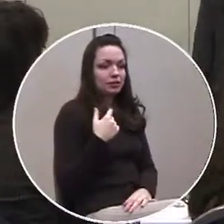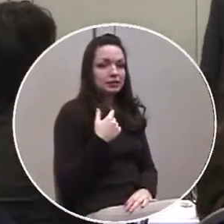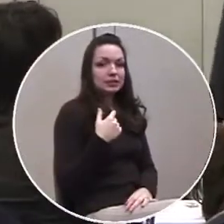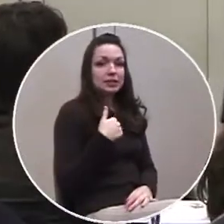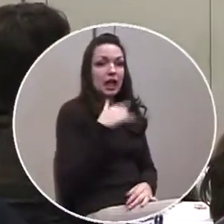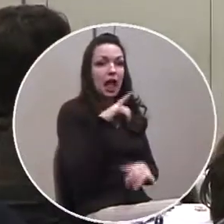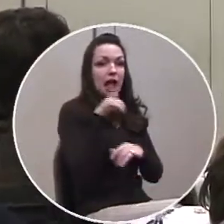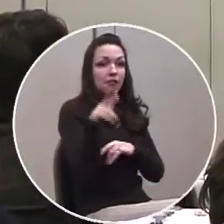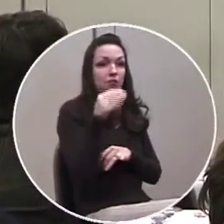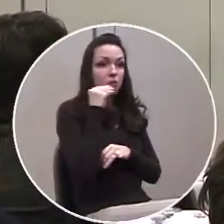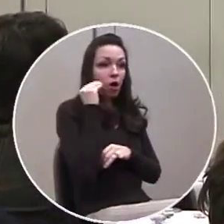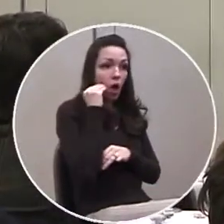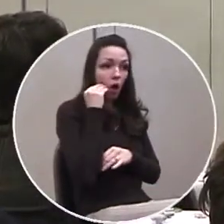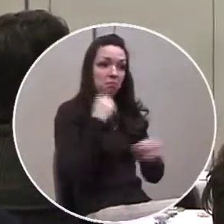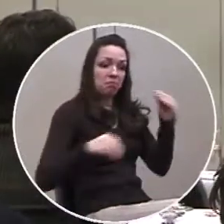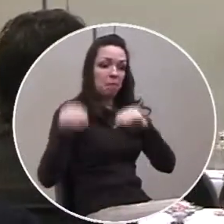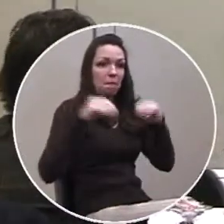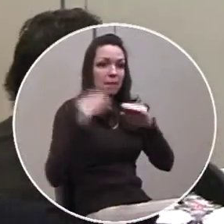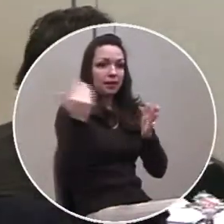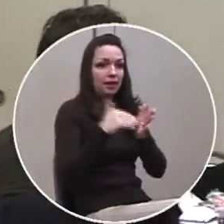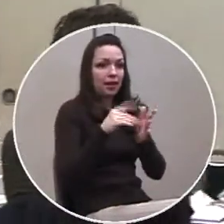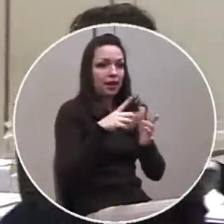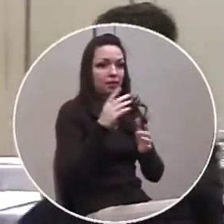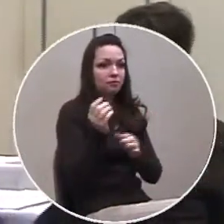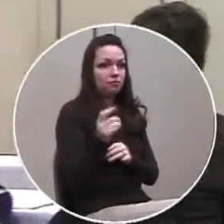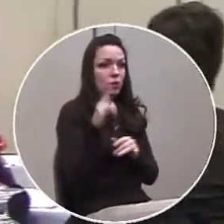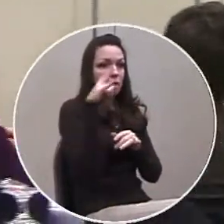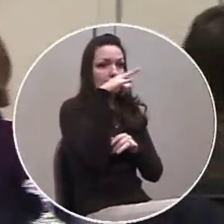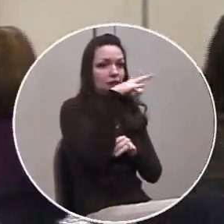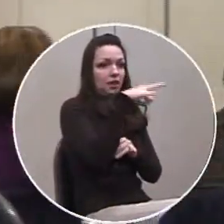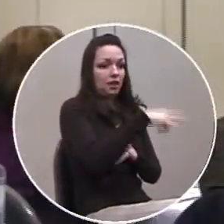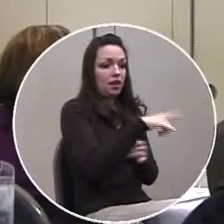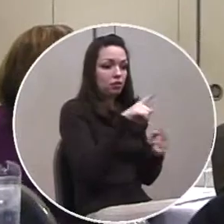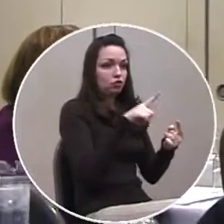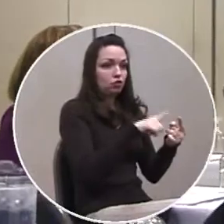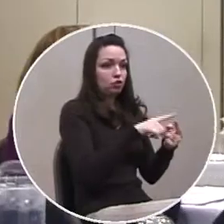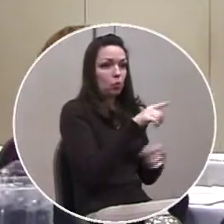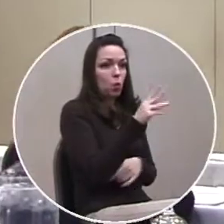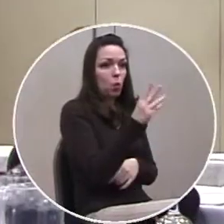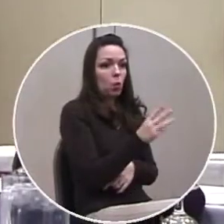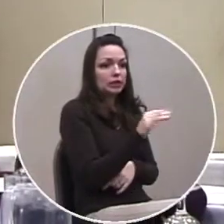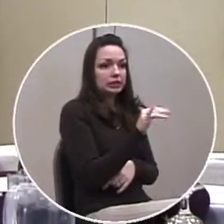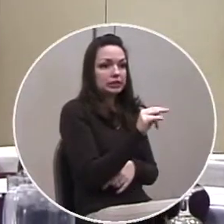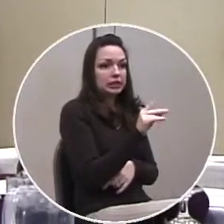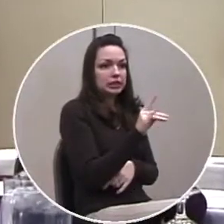flew home, had a day to pack, and jumped on the plane and was down in the West Indies.